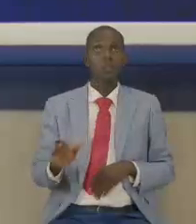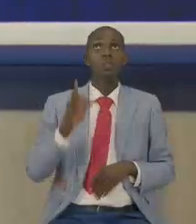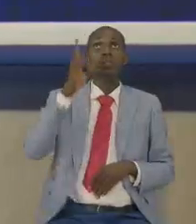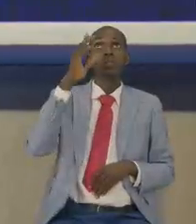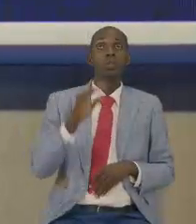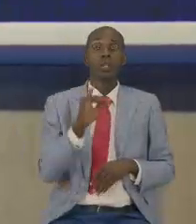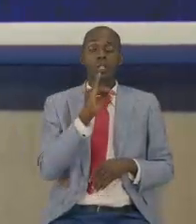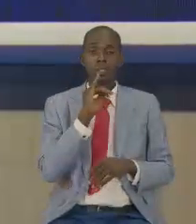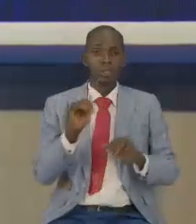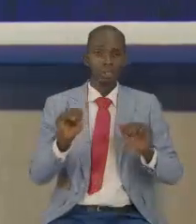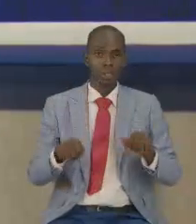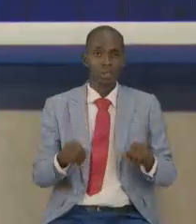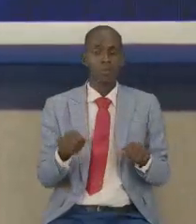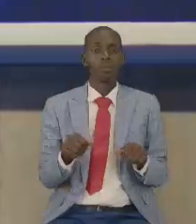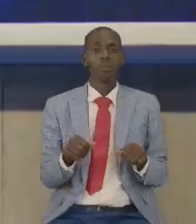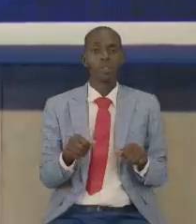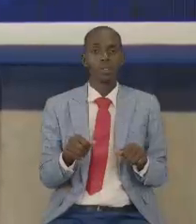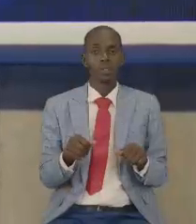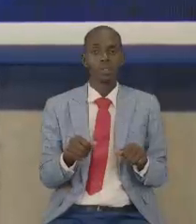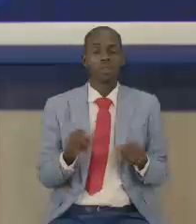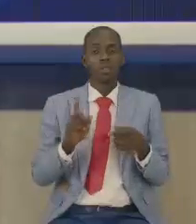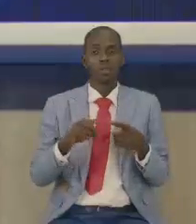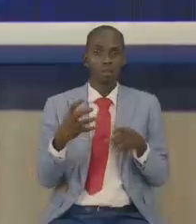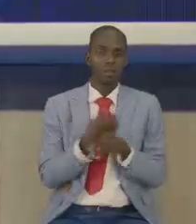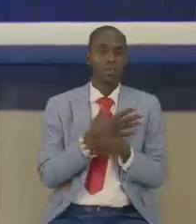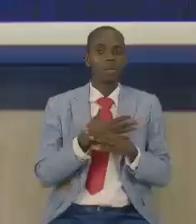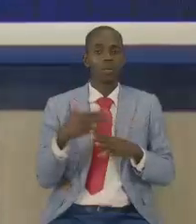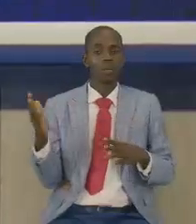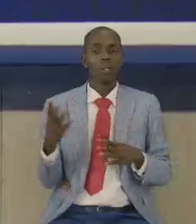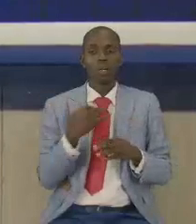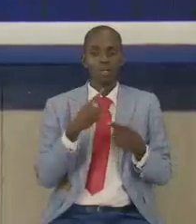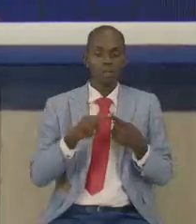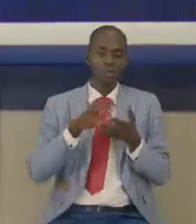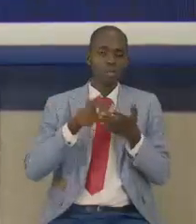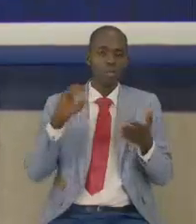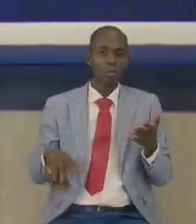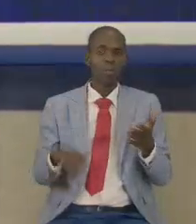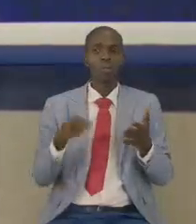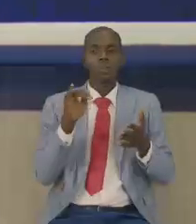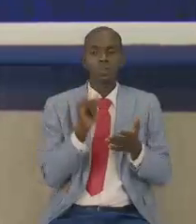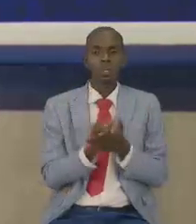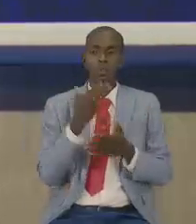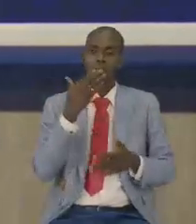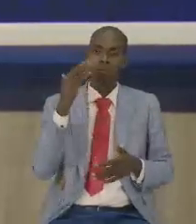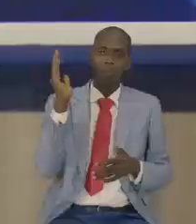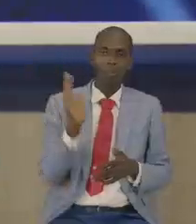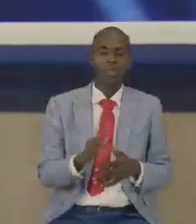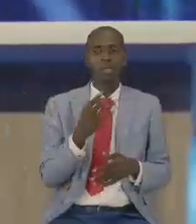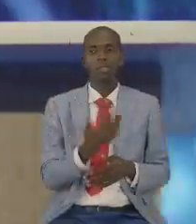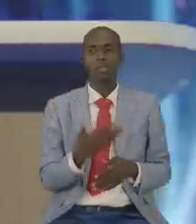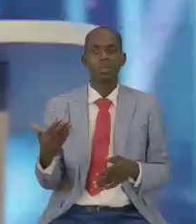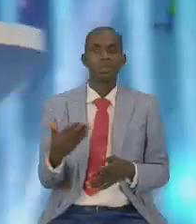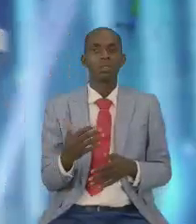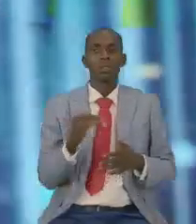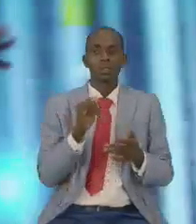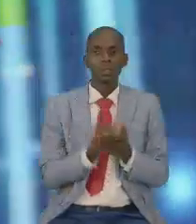take away and to remove that evil sin, the deposit of the devil. Tonight,